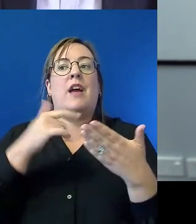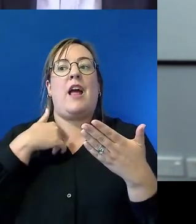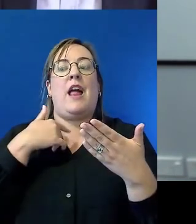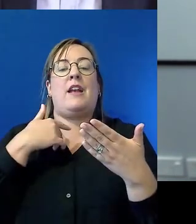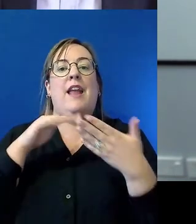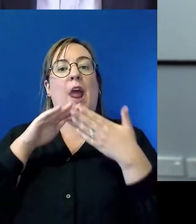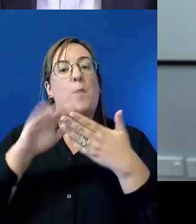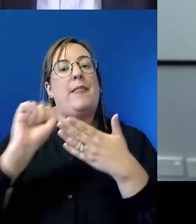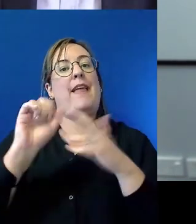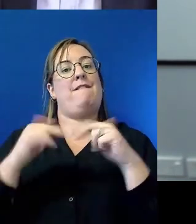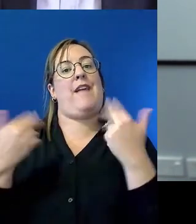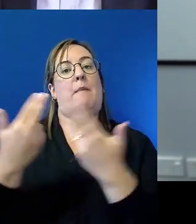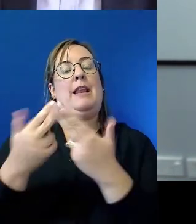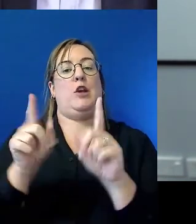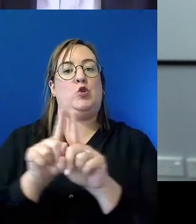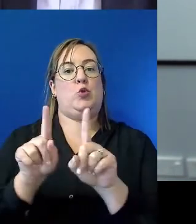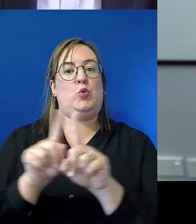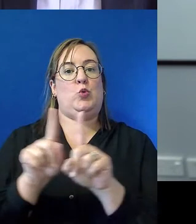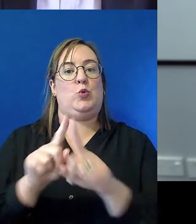and families.